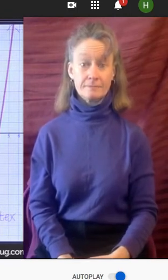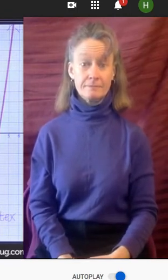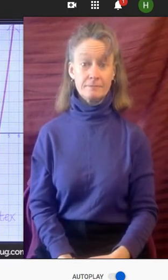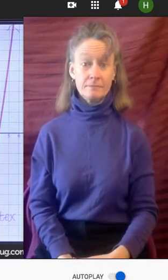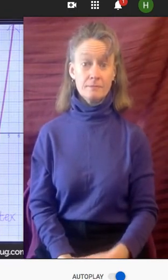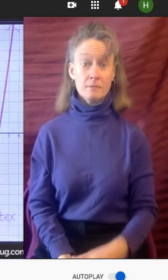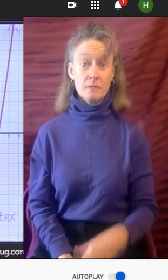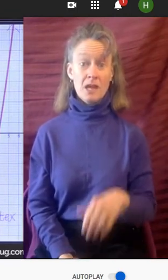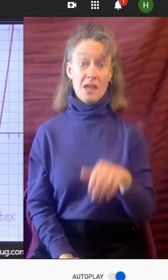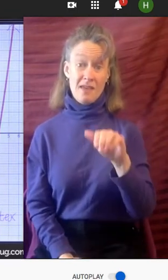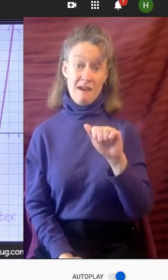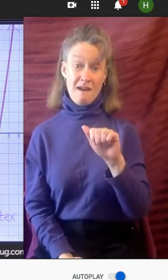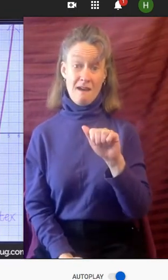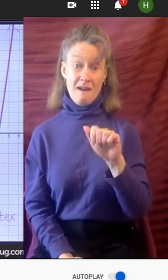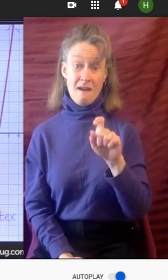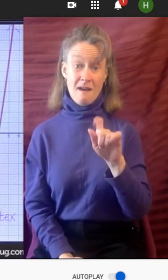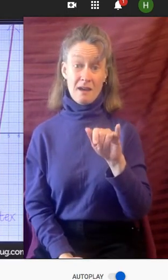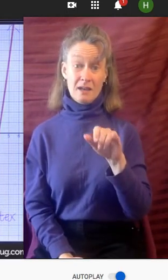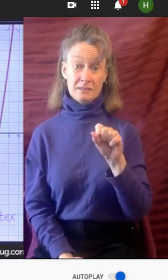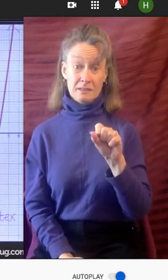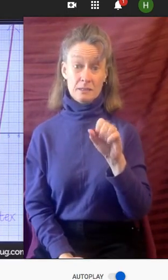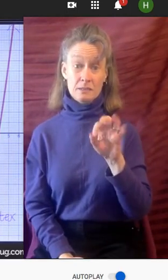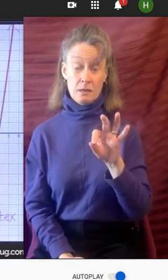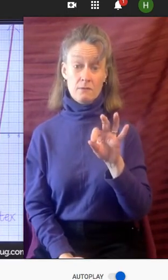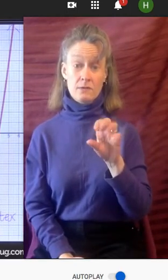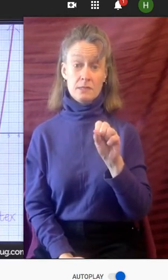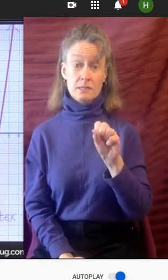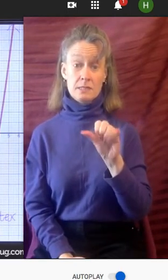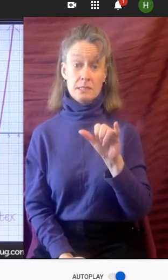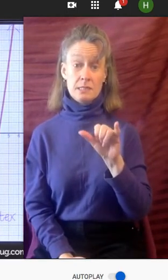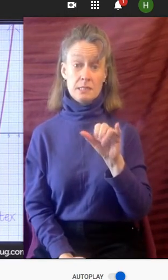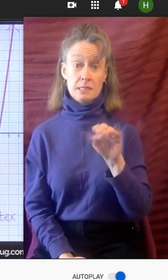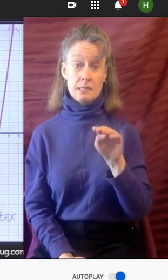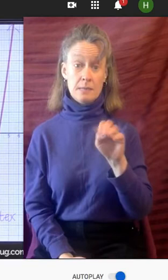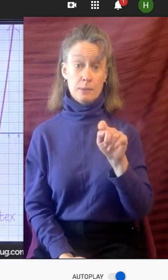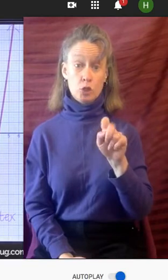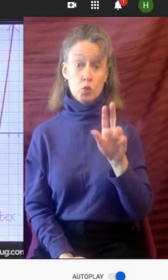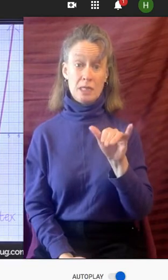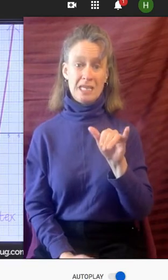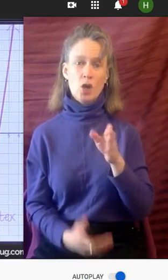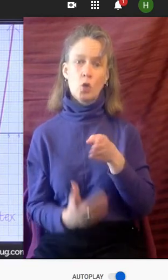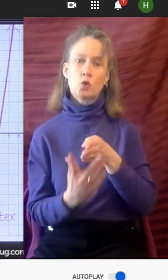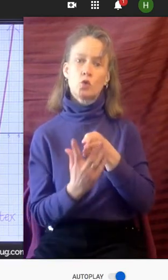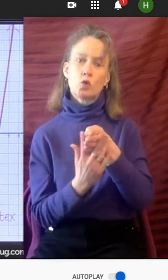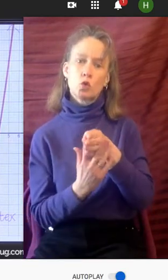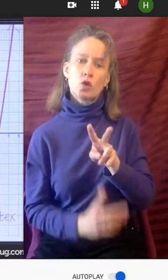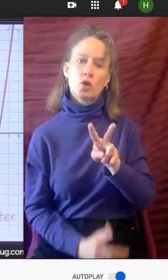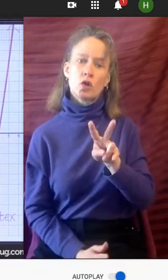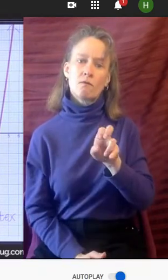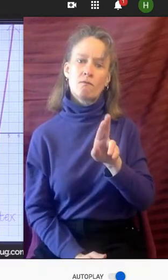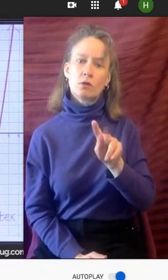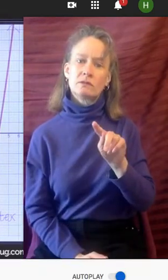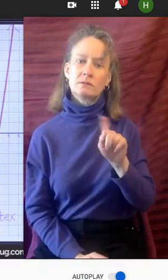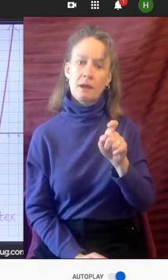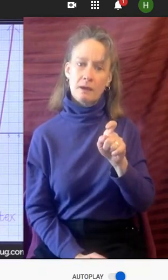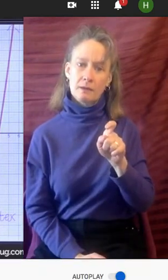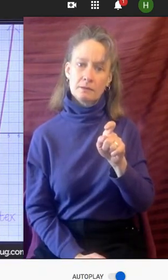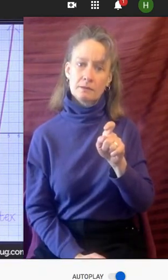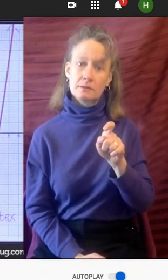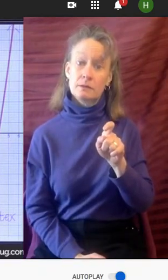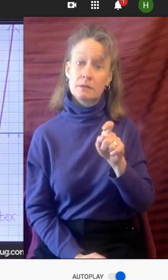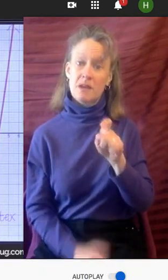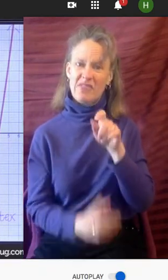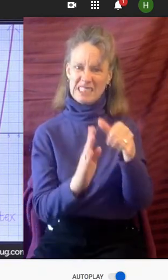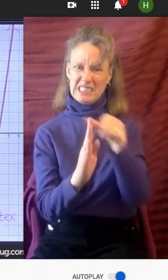And the axis of symmetry must always pass through the vertex. The symmetry behavior can be